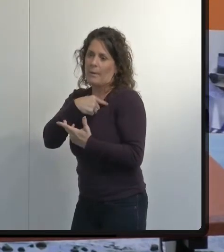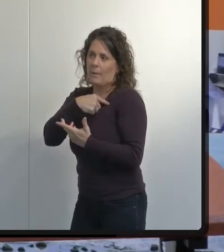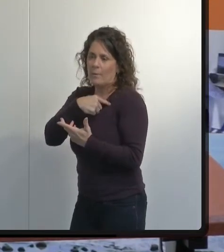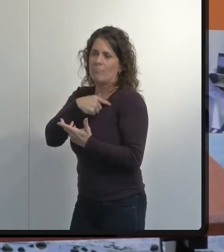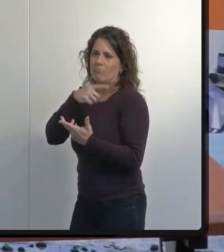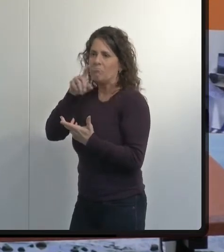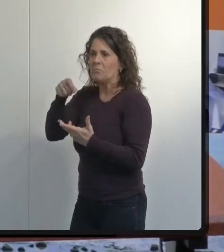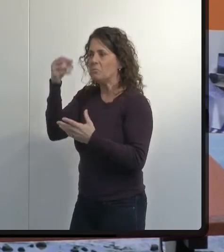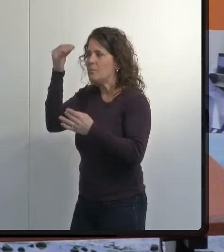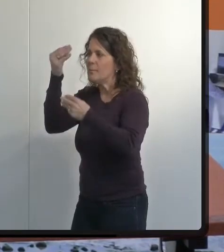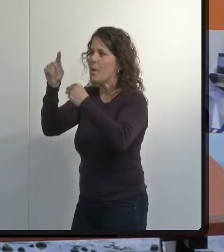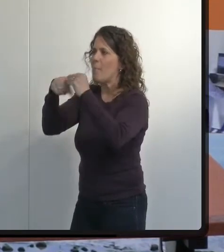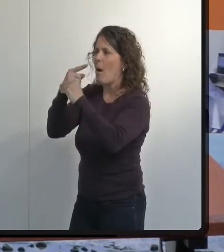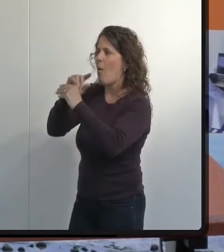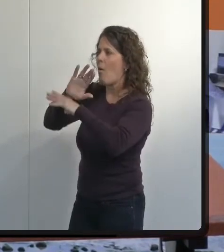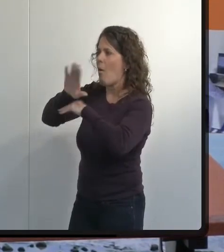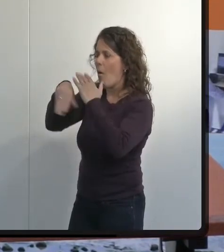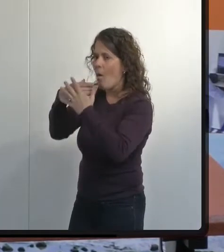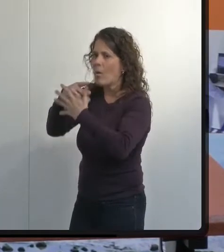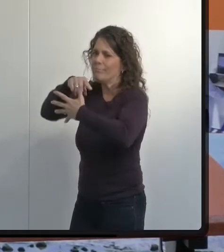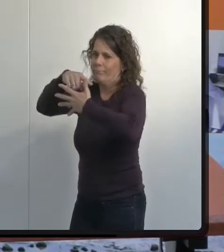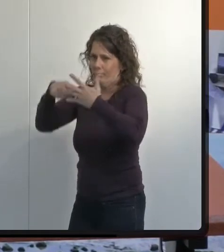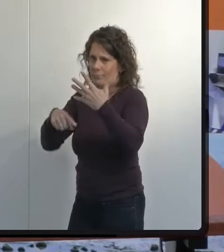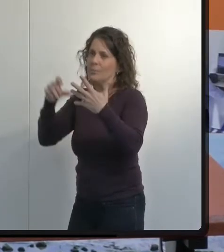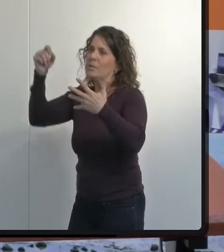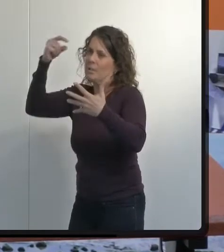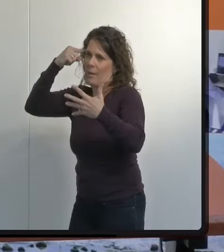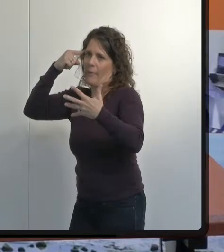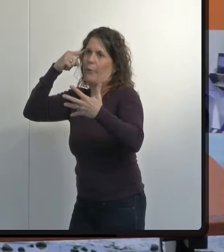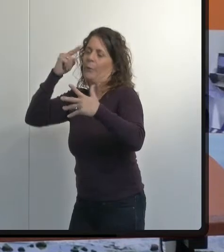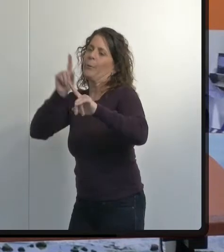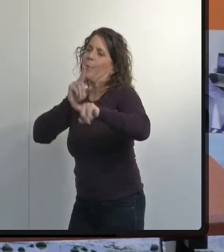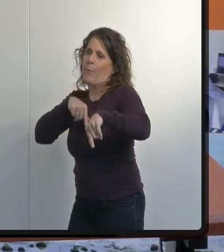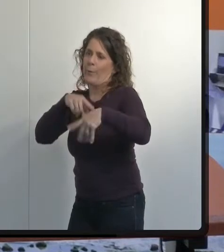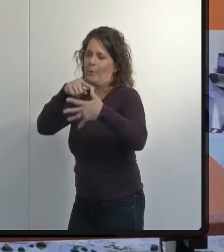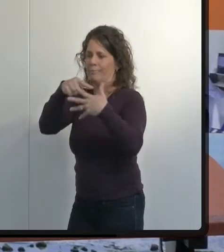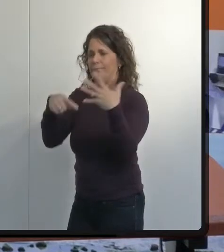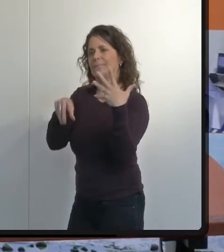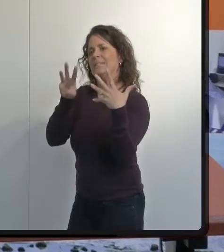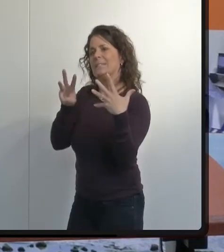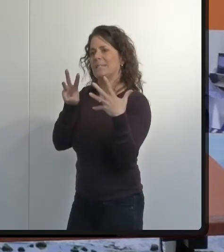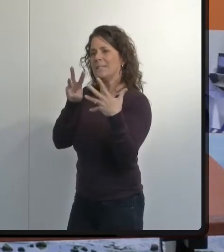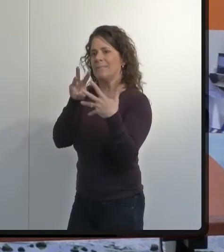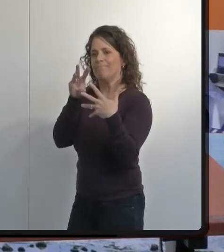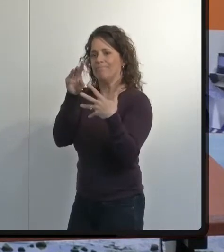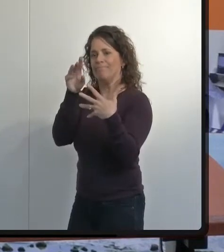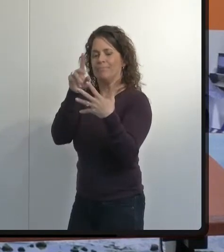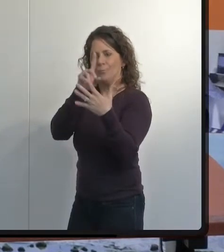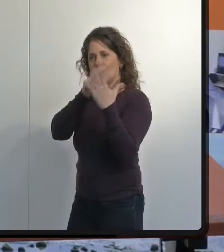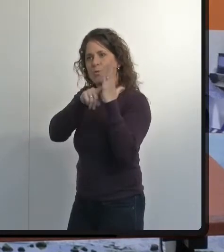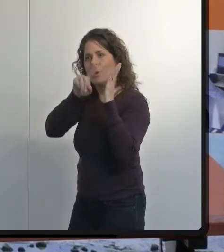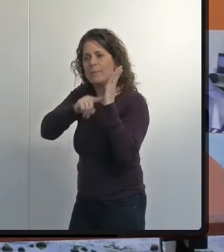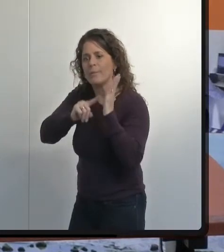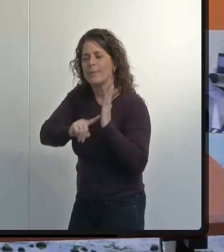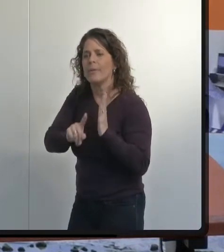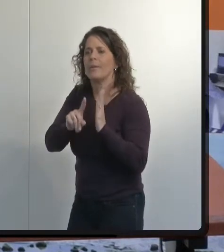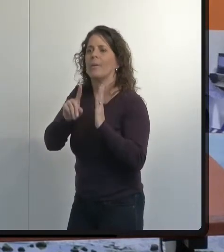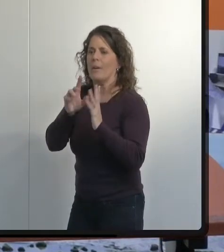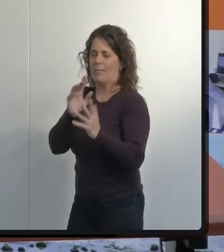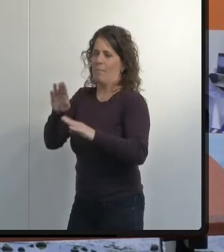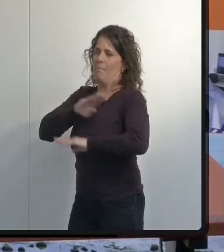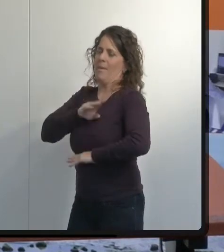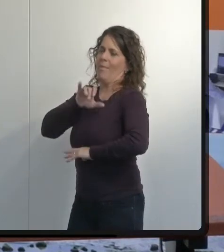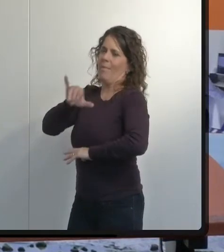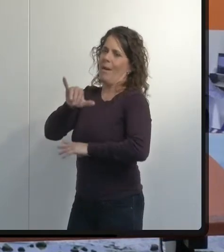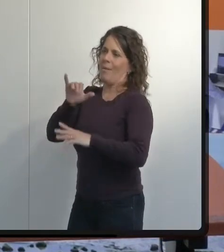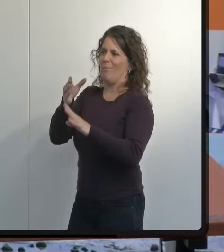consideration all the 6 initiatives and our readiness to meet the governor's 6 initiatives before